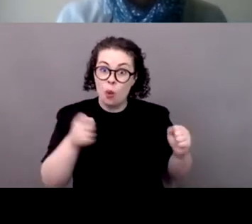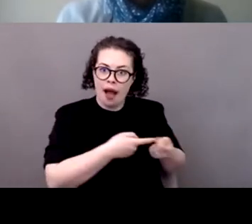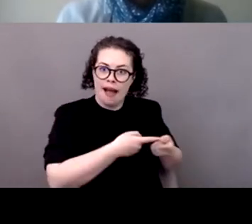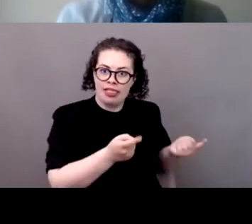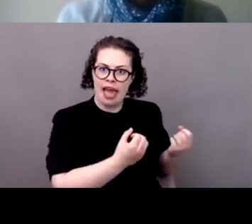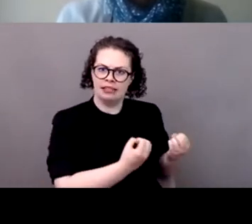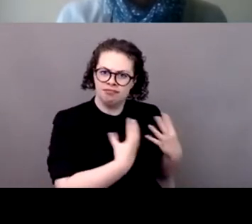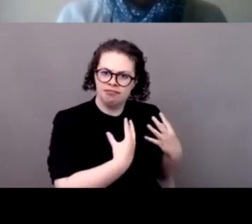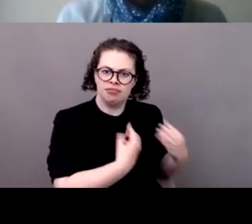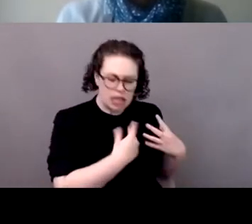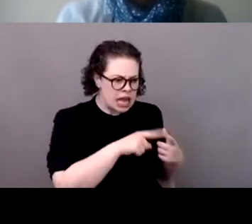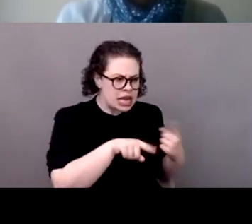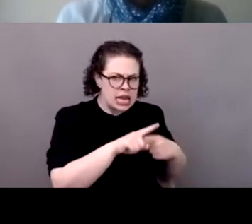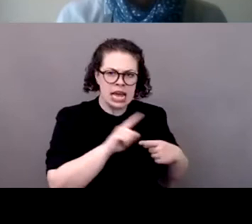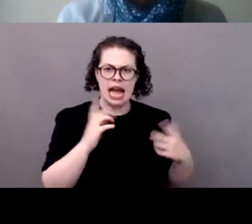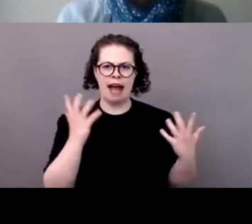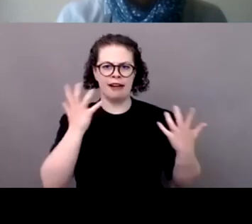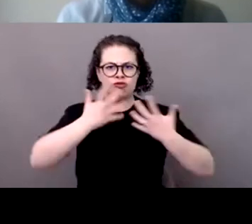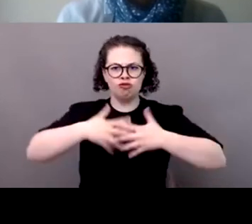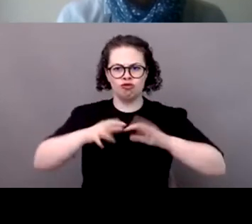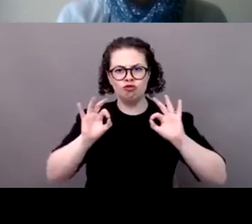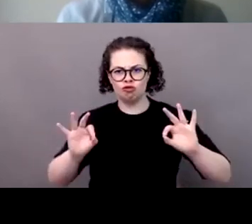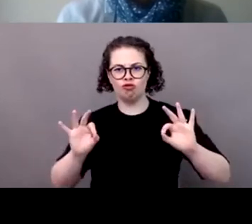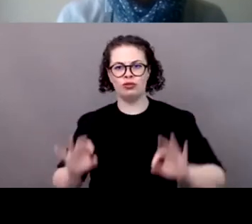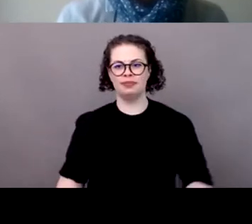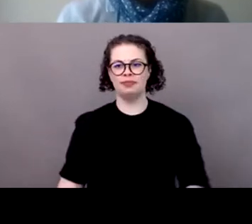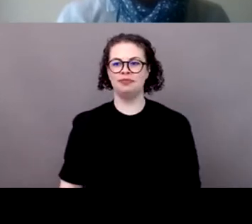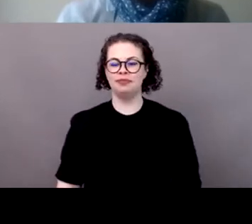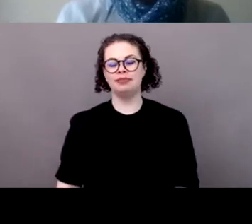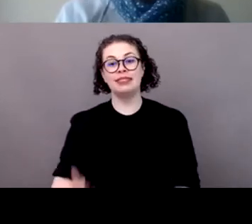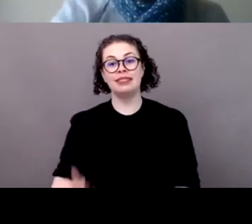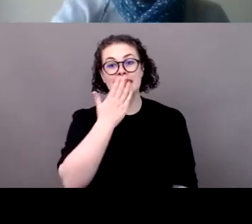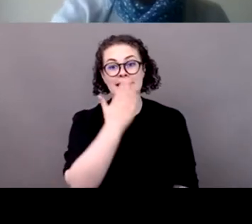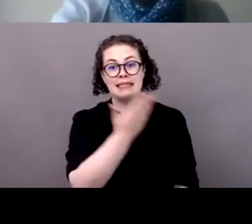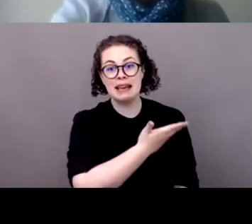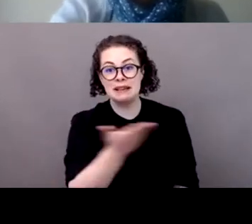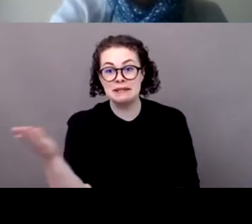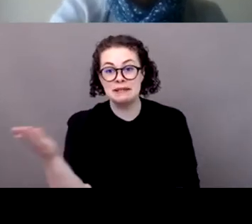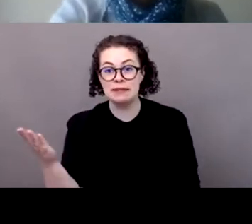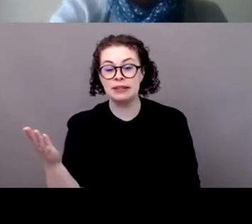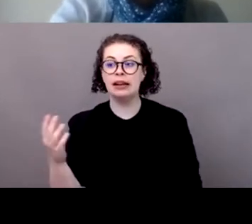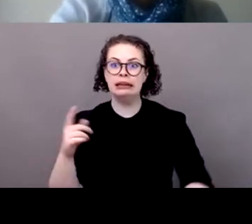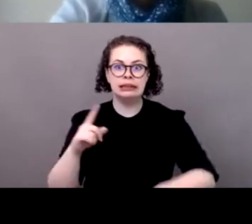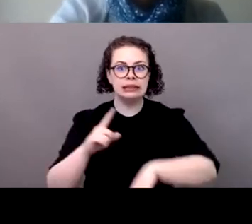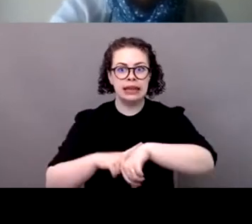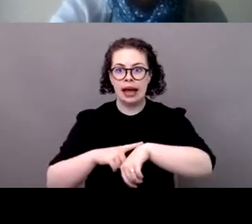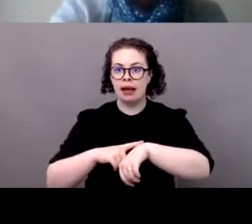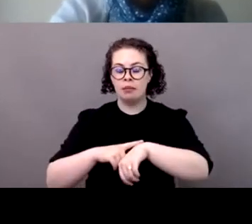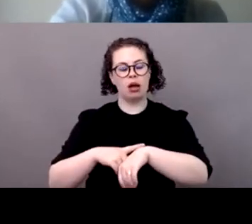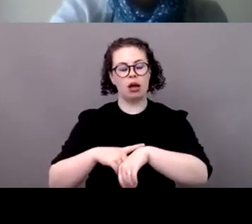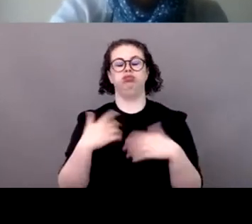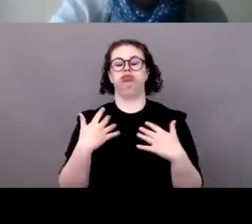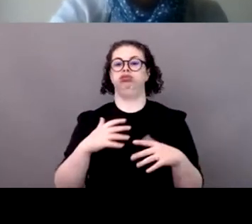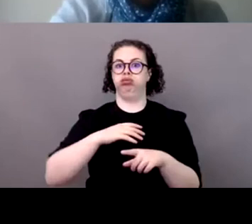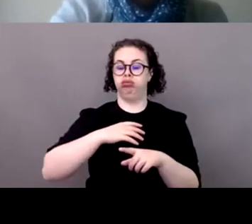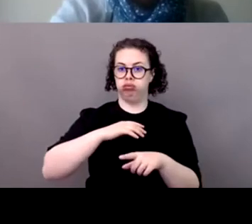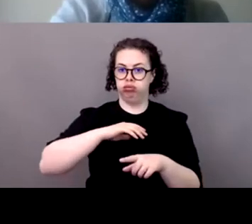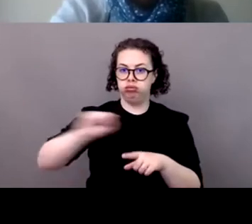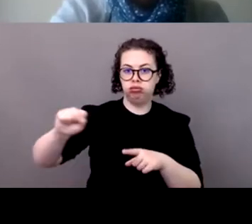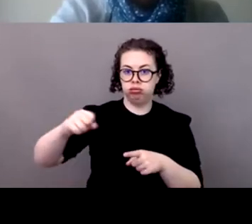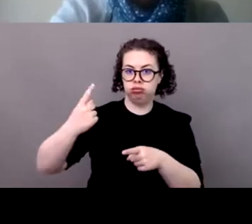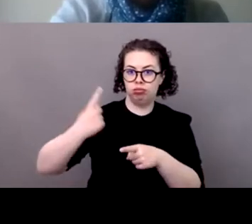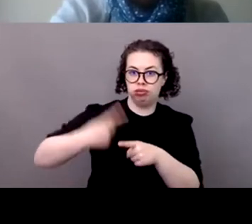Thank you so much to all of you. Unfortunately, we have to wrap up that last round